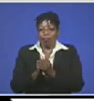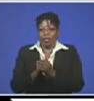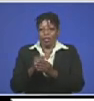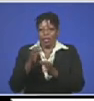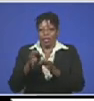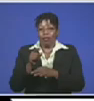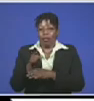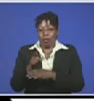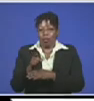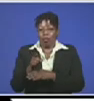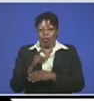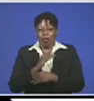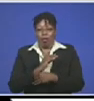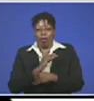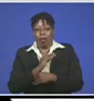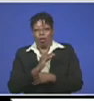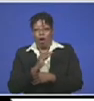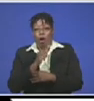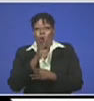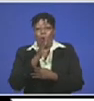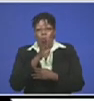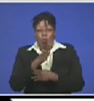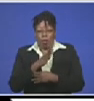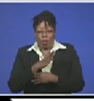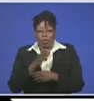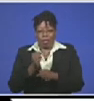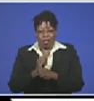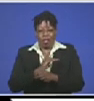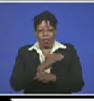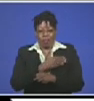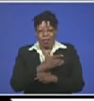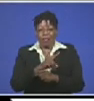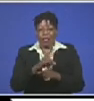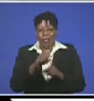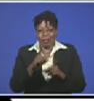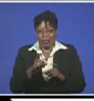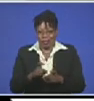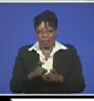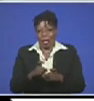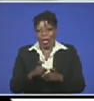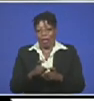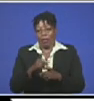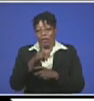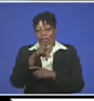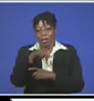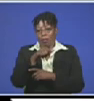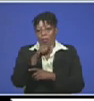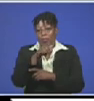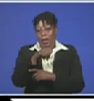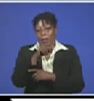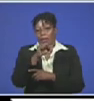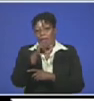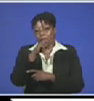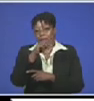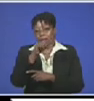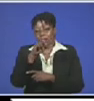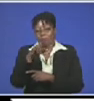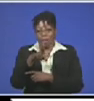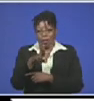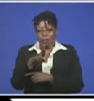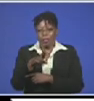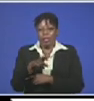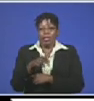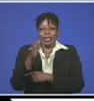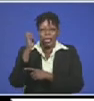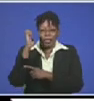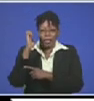your annual pap smear, having your breast exam done. Meanwhile, Bishop Boyd also became more conscious about his health,